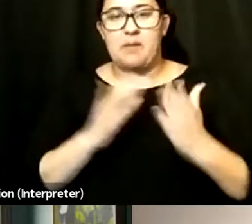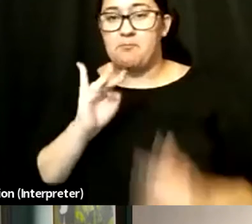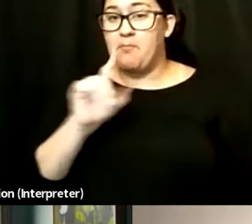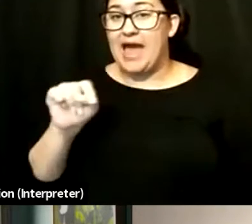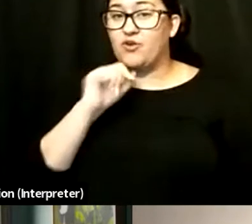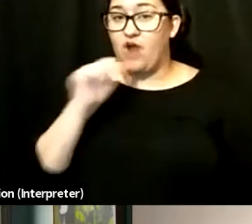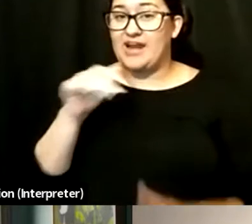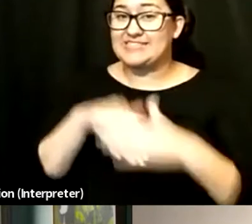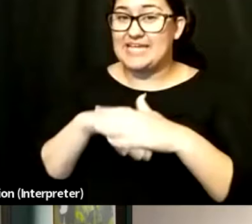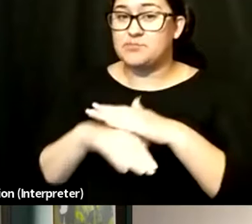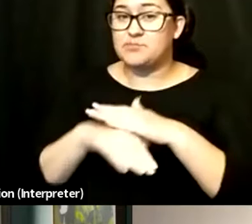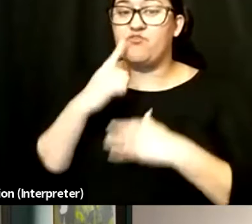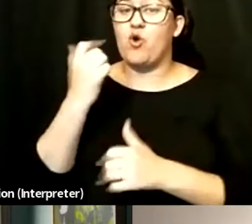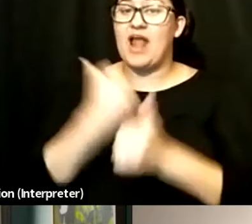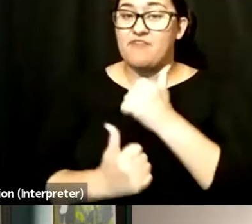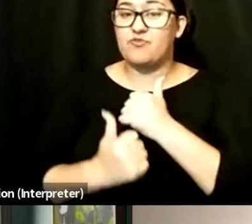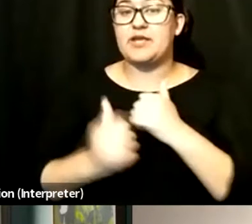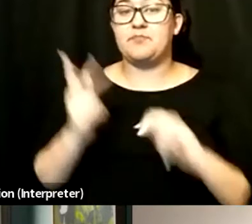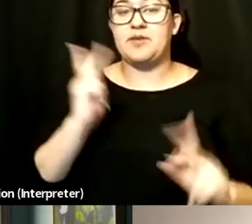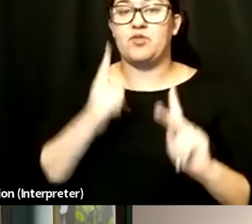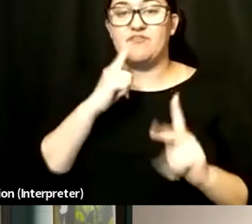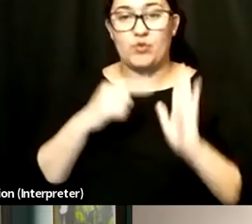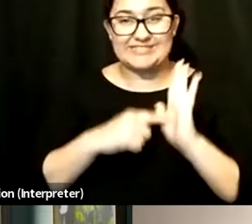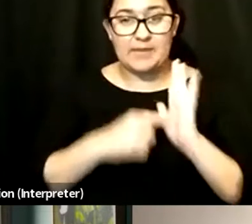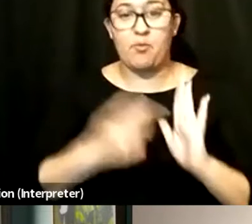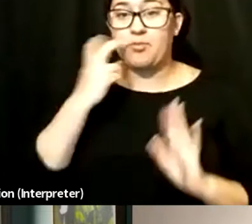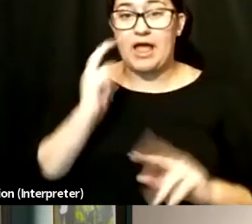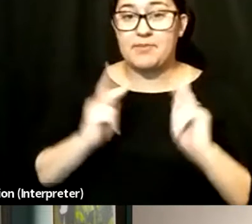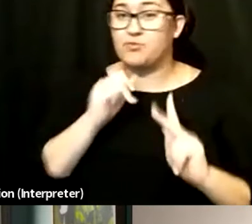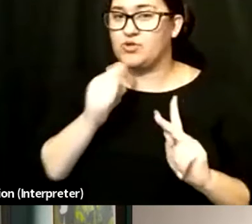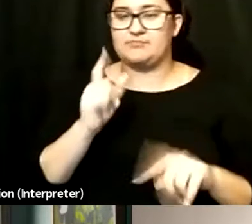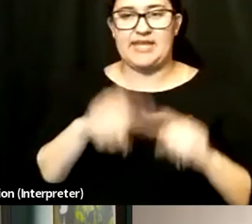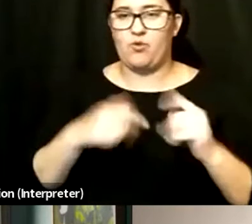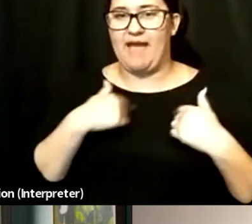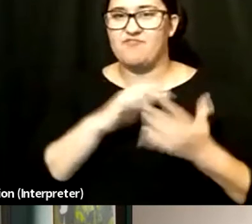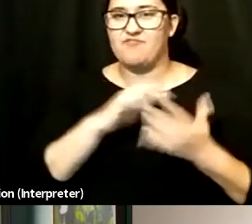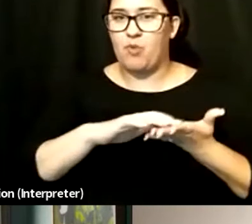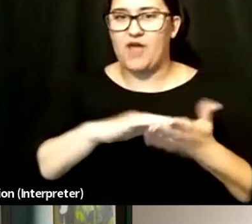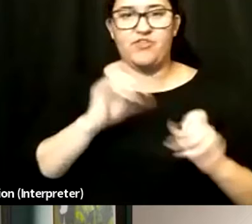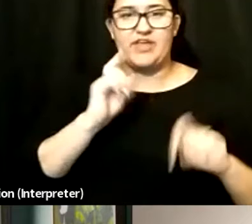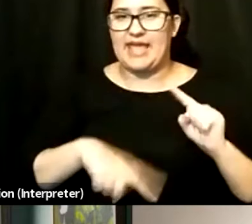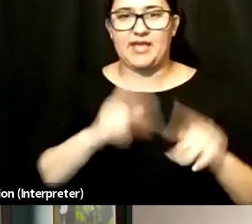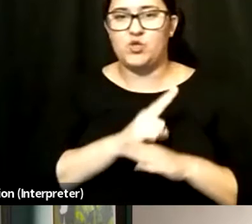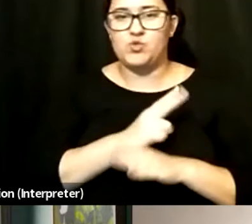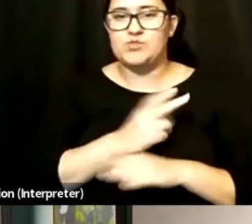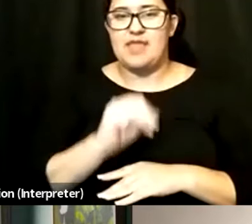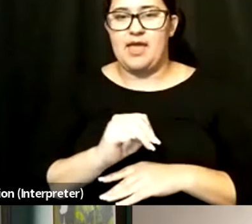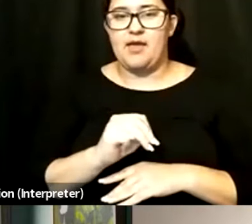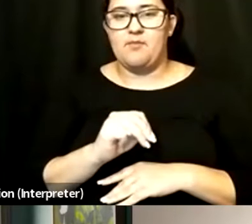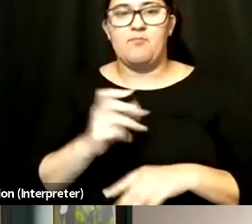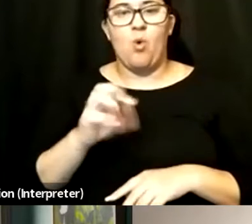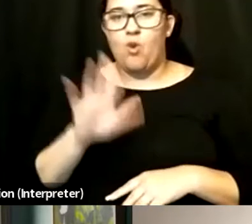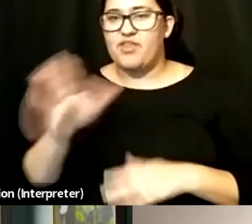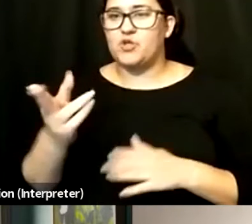single disabled person. There are blind people that can't access them. There are people for whatever reason who cannot use them. There's signature matching that makes it